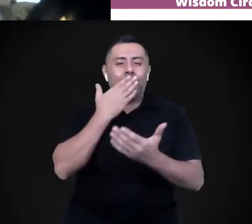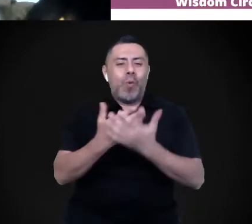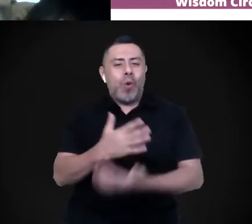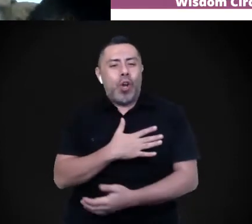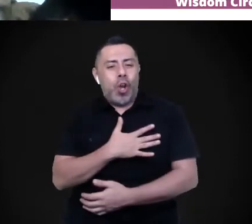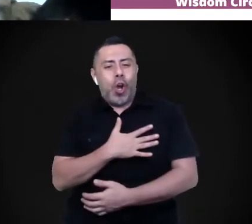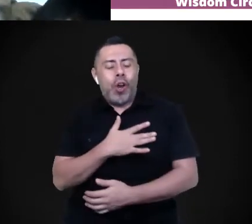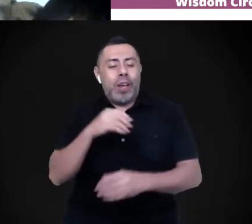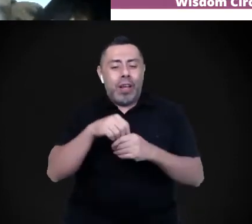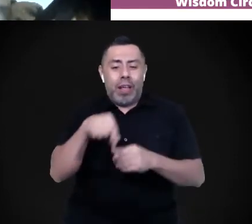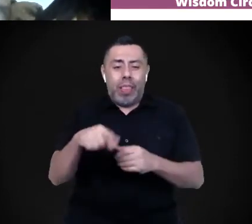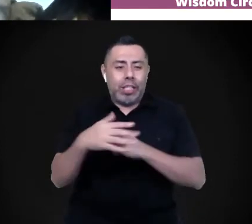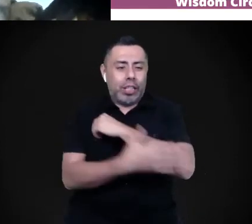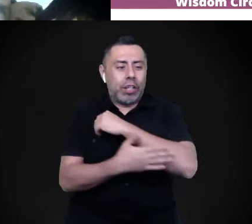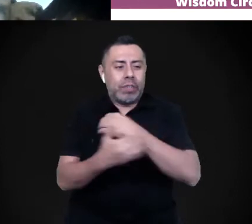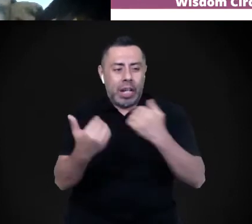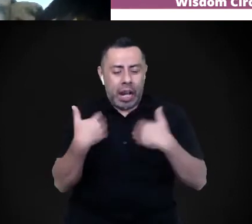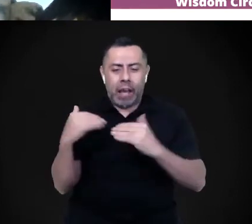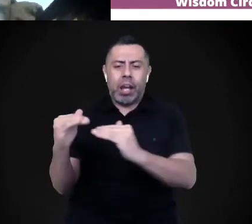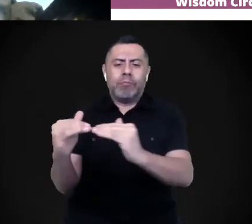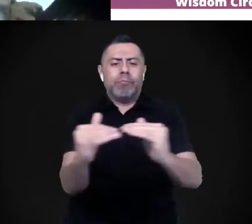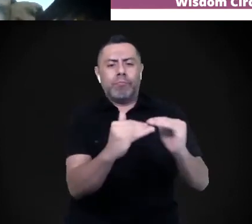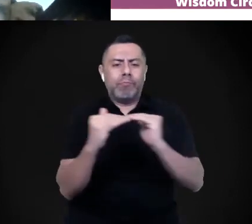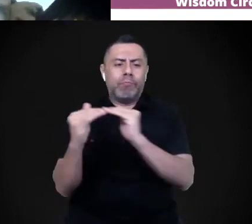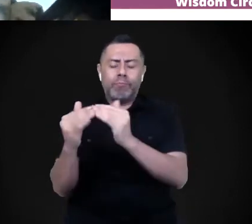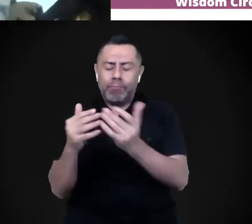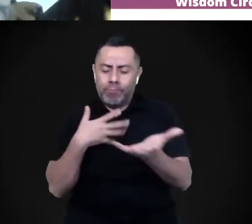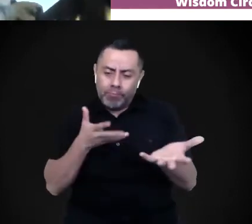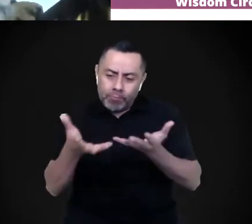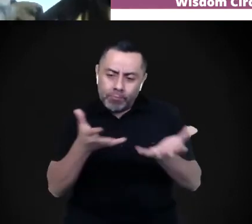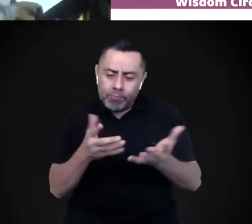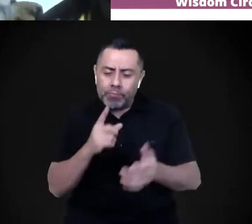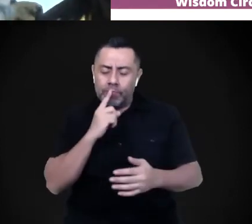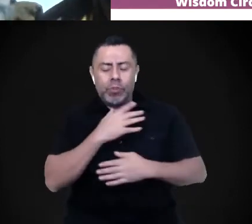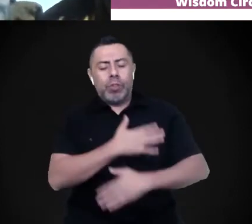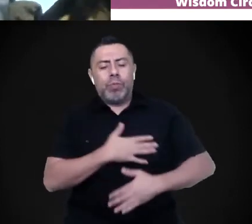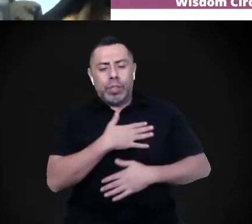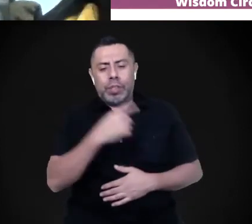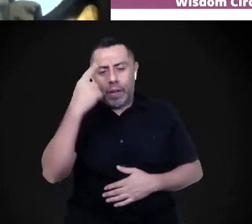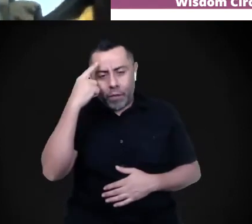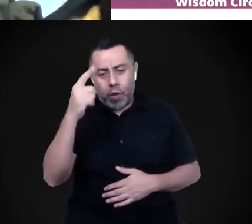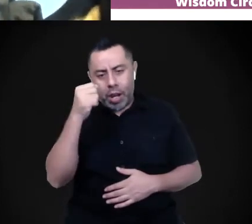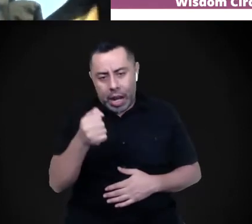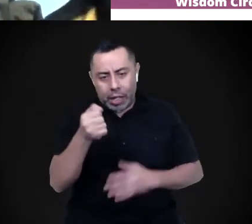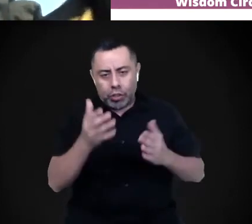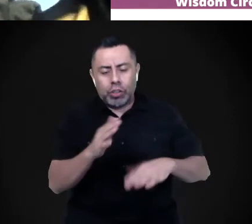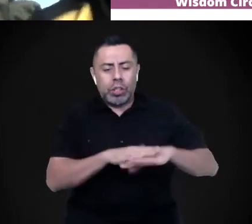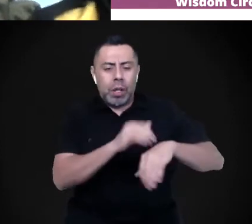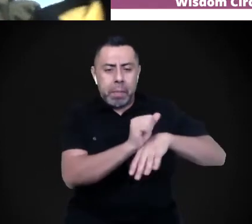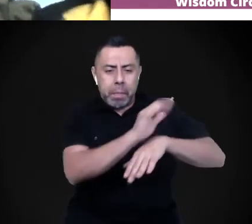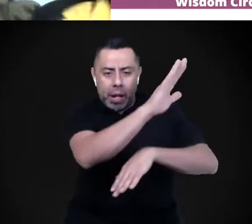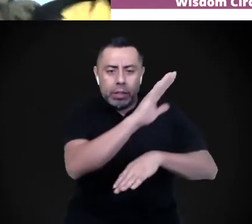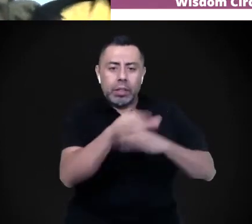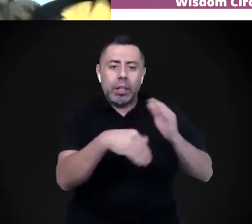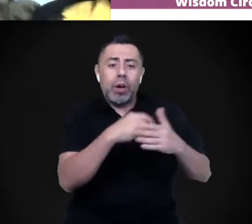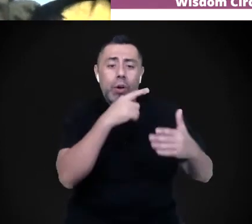really appreciate for our elders on the mountain and all of their generations afterward. Lynn Dean, her